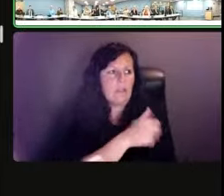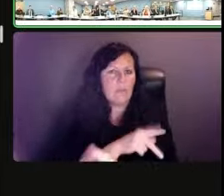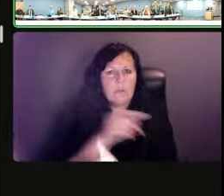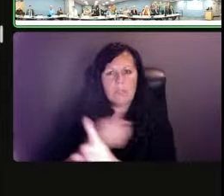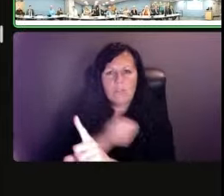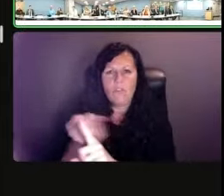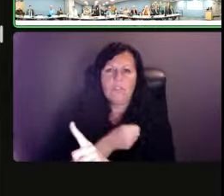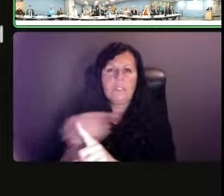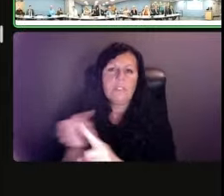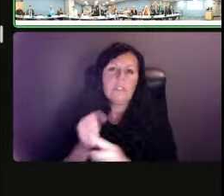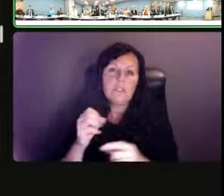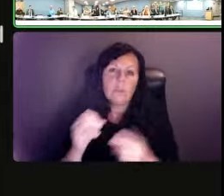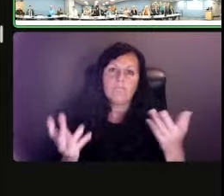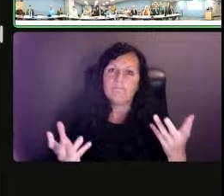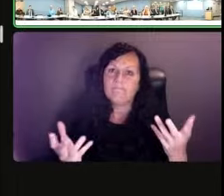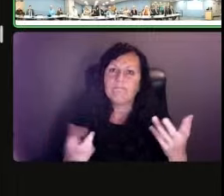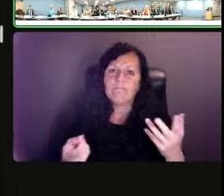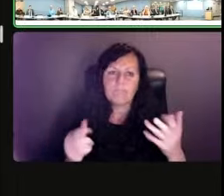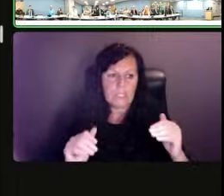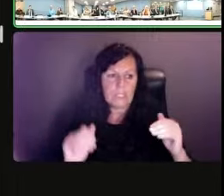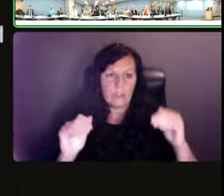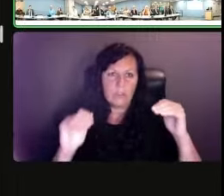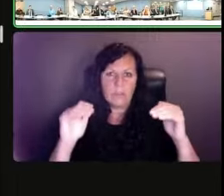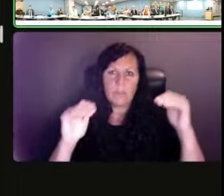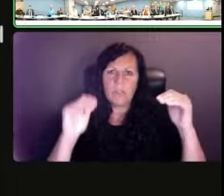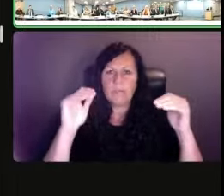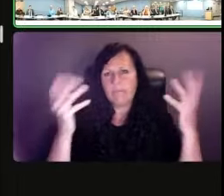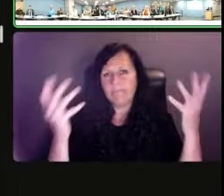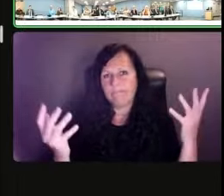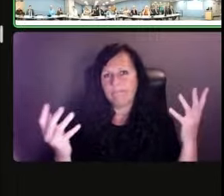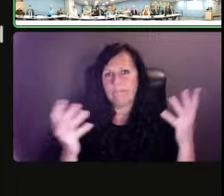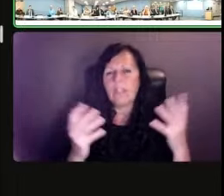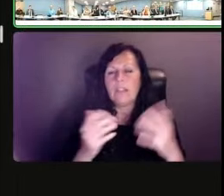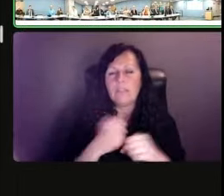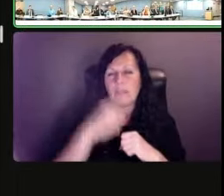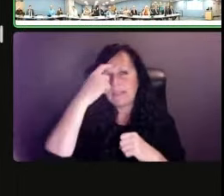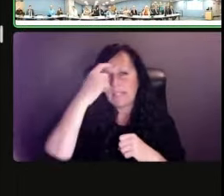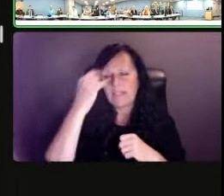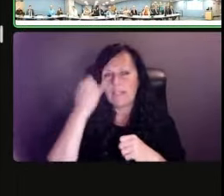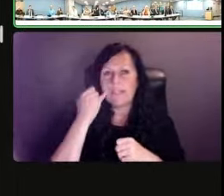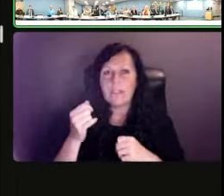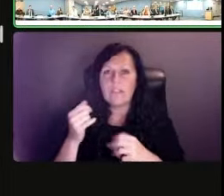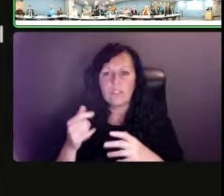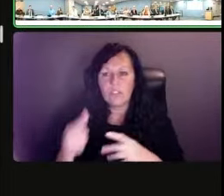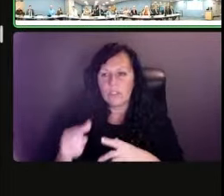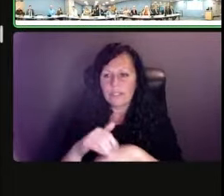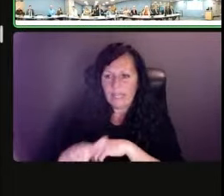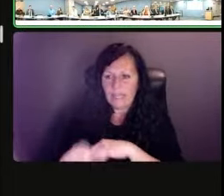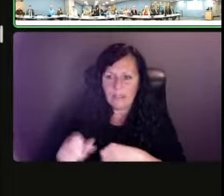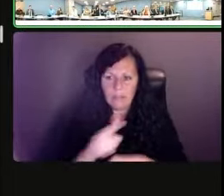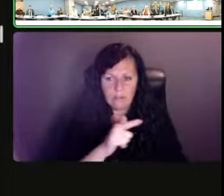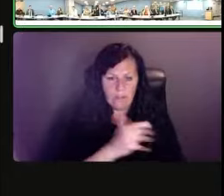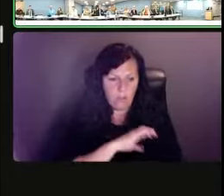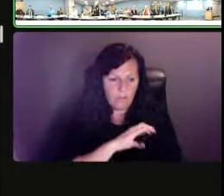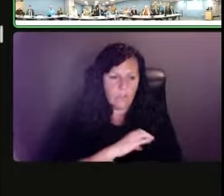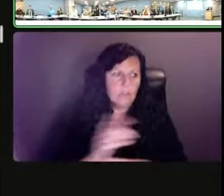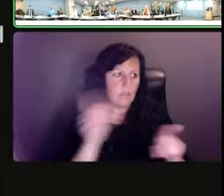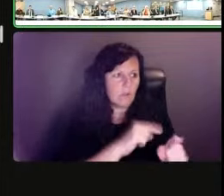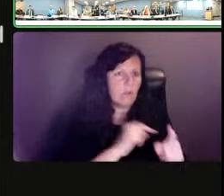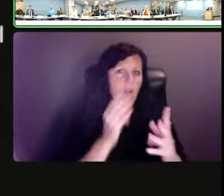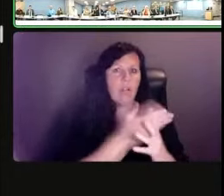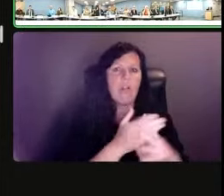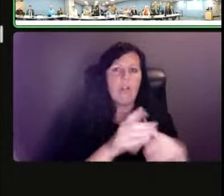more dangerous as well, which makes common sense. If you're going to send officers to intervene in more violent crime, there's high the likelihood of more